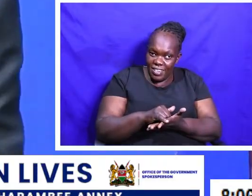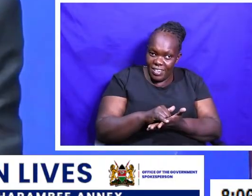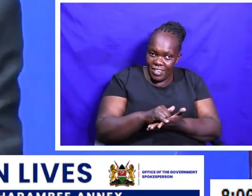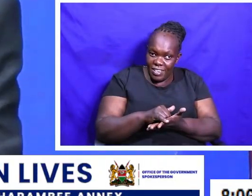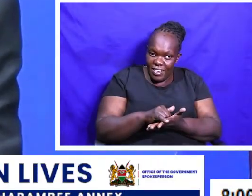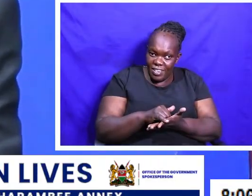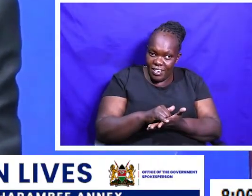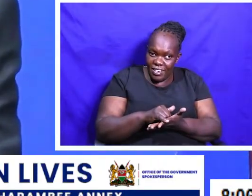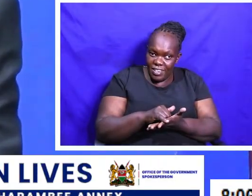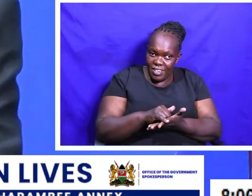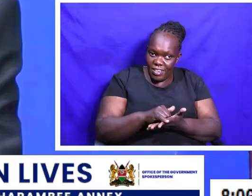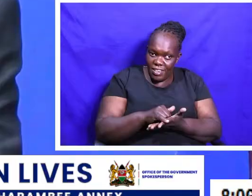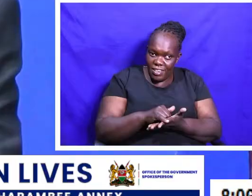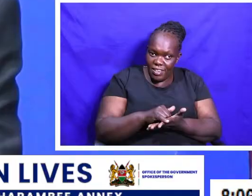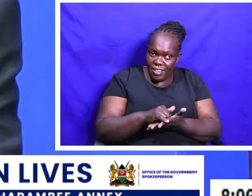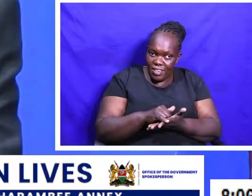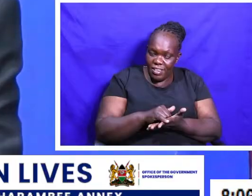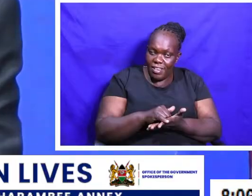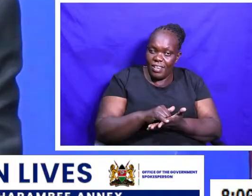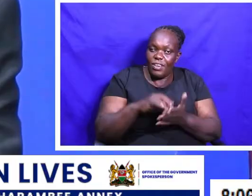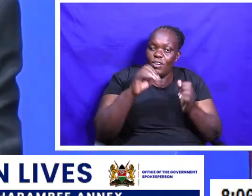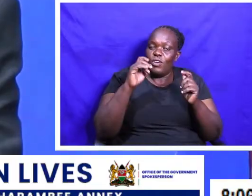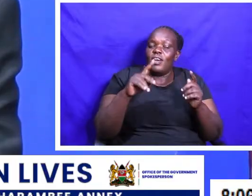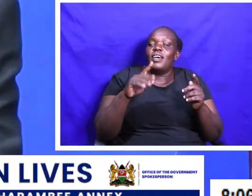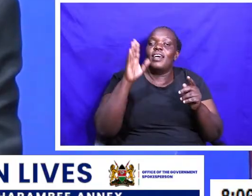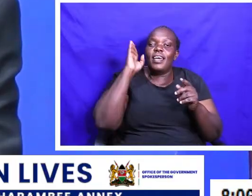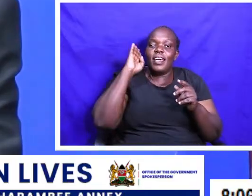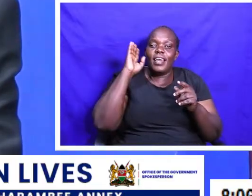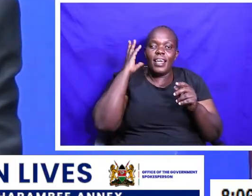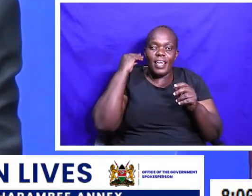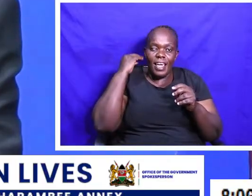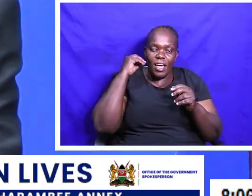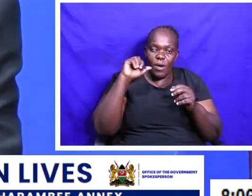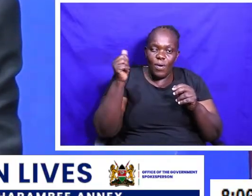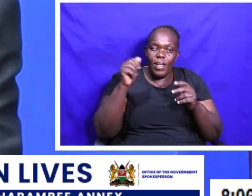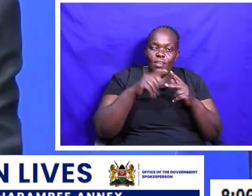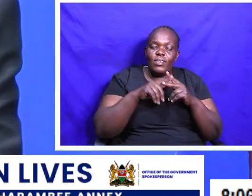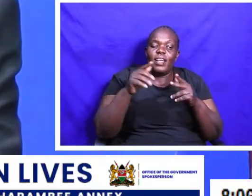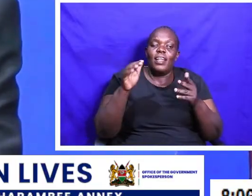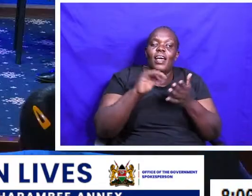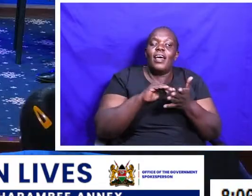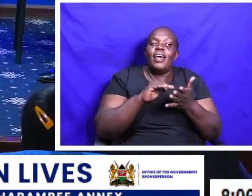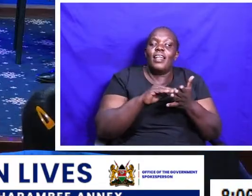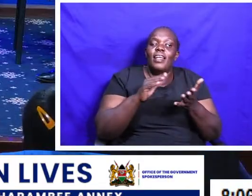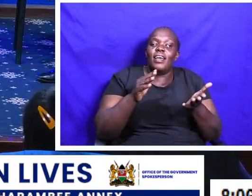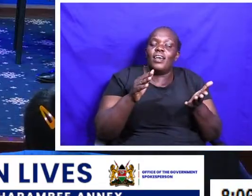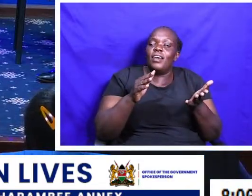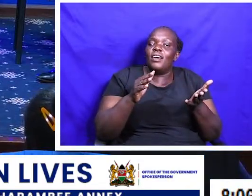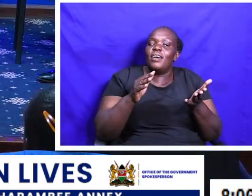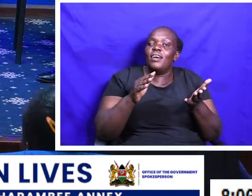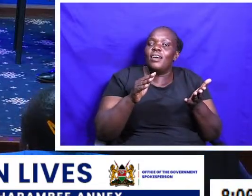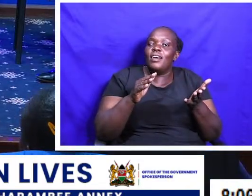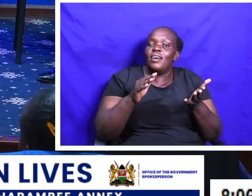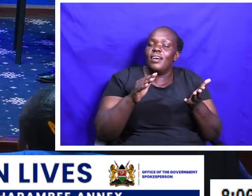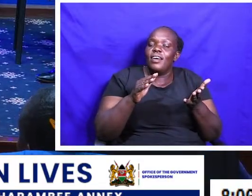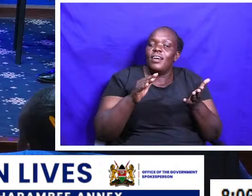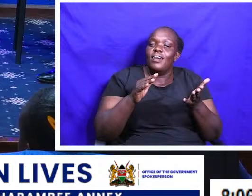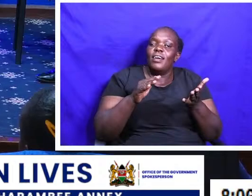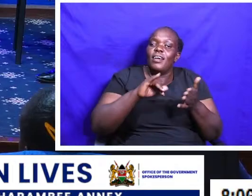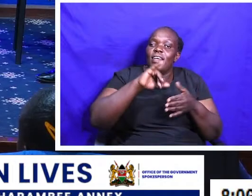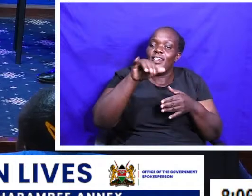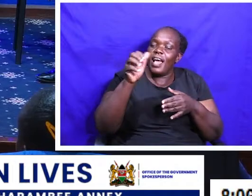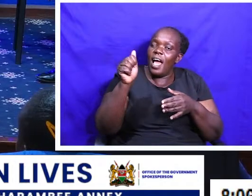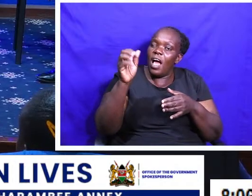It's not well placed. Can you hear me now? It's better? Okay now. So I'm told we start again. So okay, start again. This